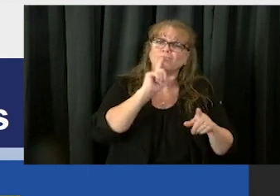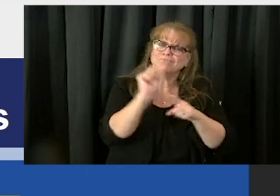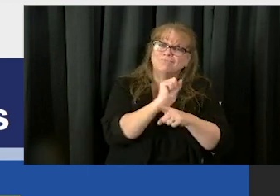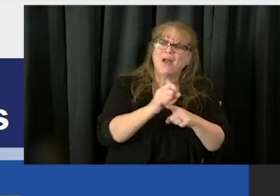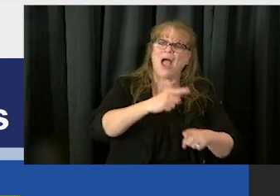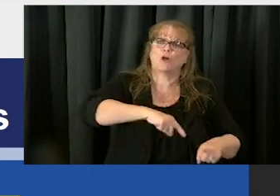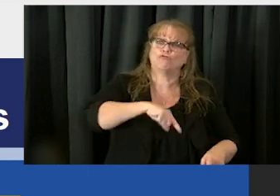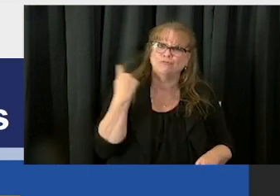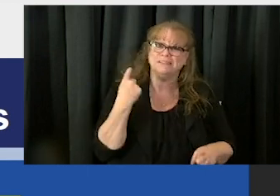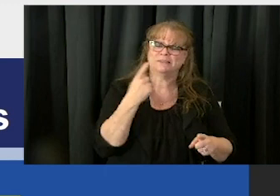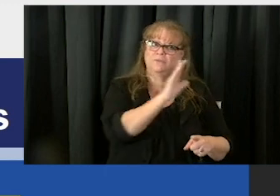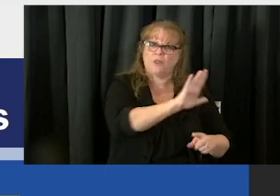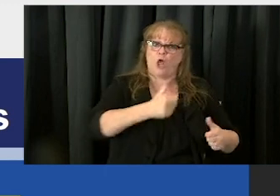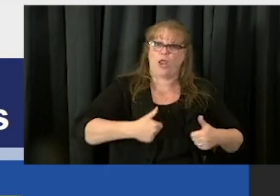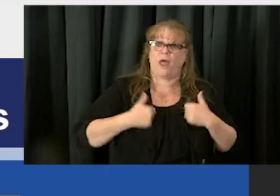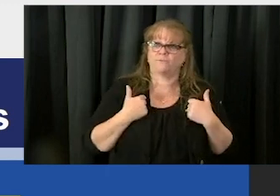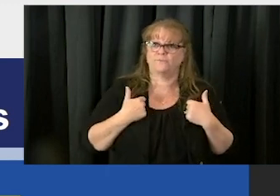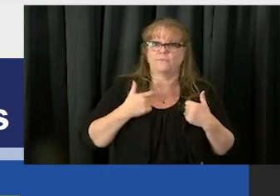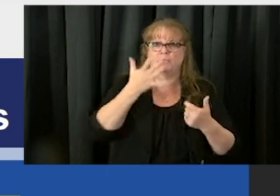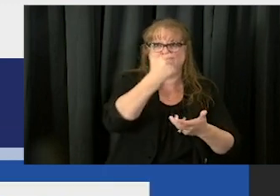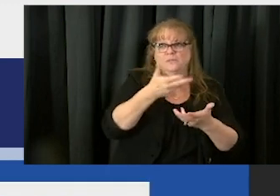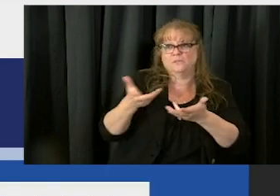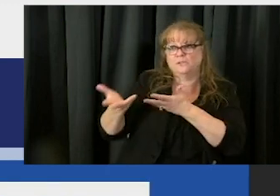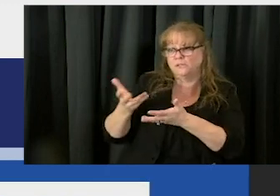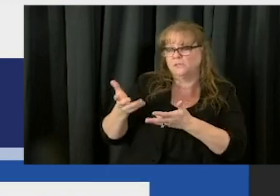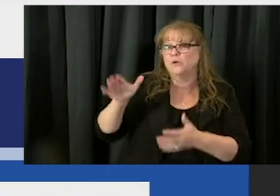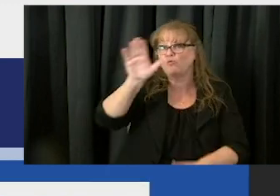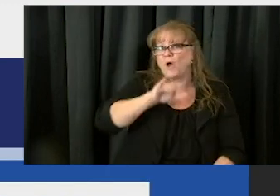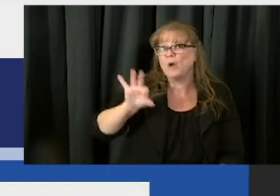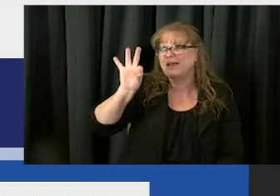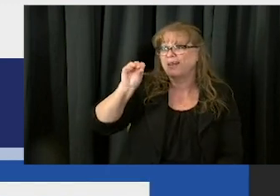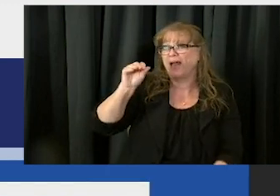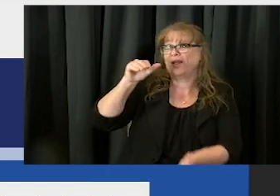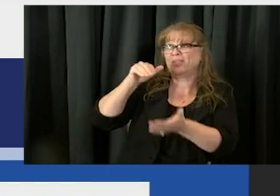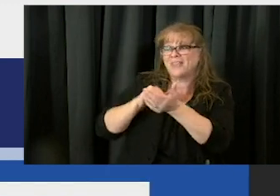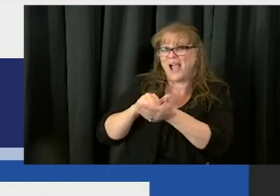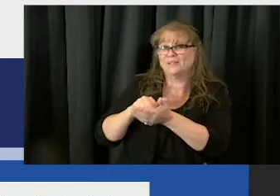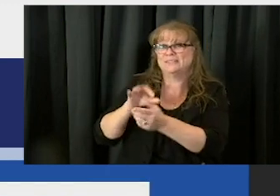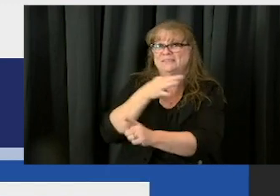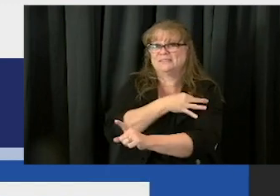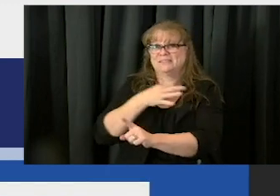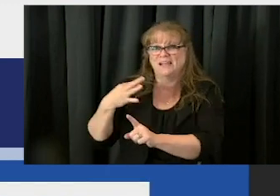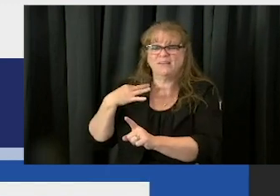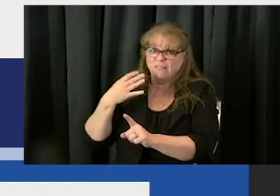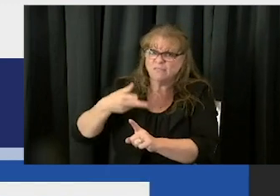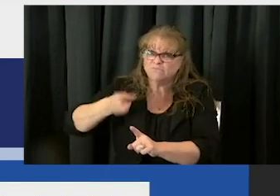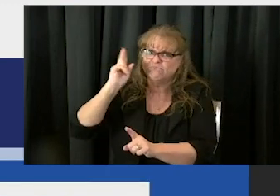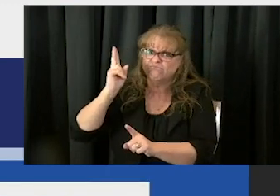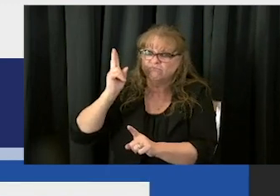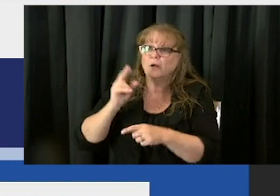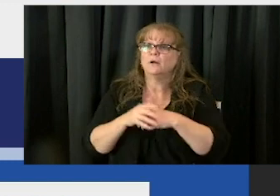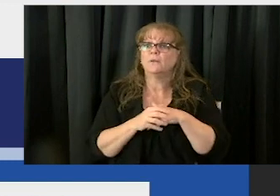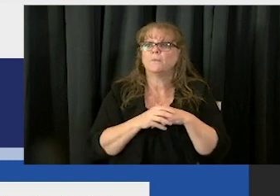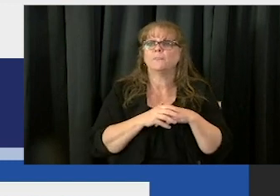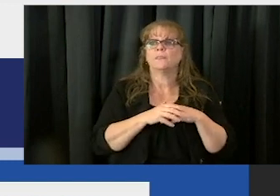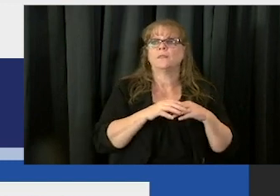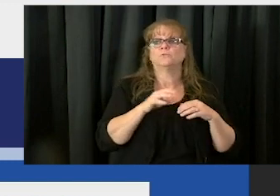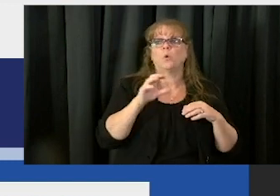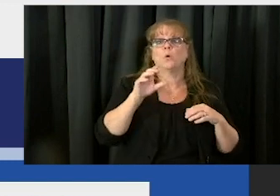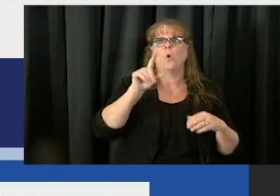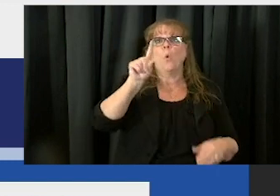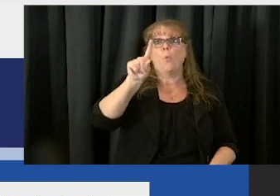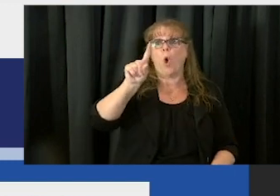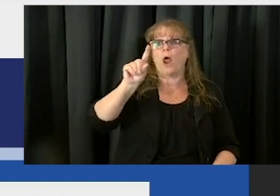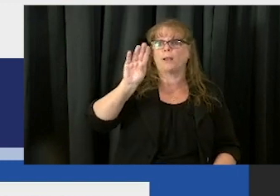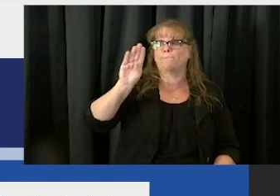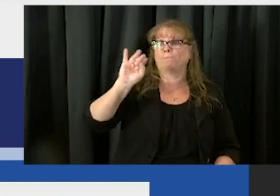of 187,000. Now, phase 1B. This phase includes all these are as you know, the one that we